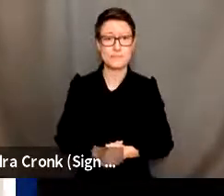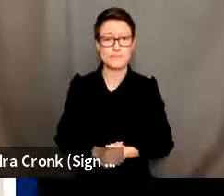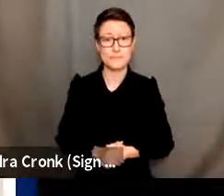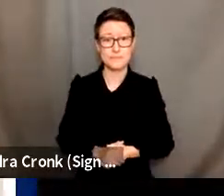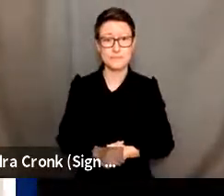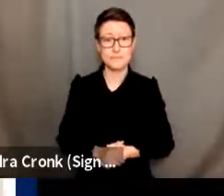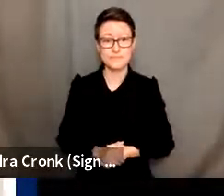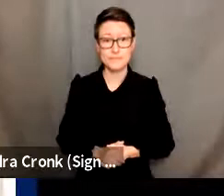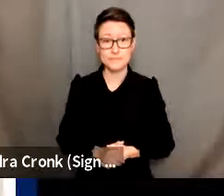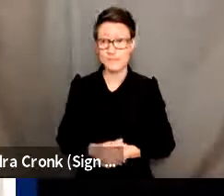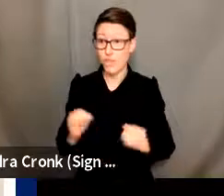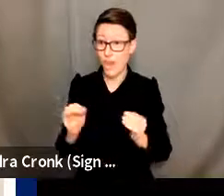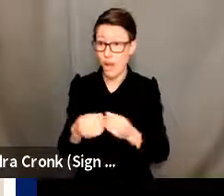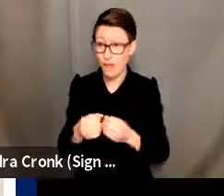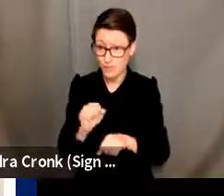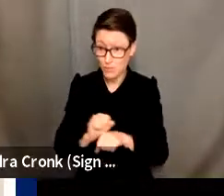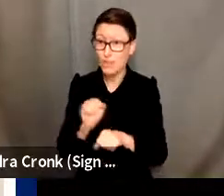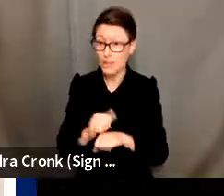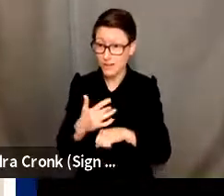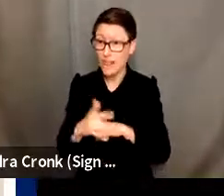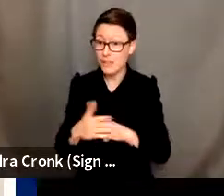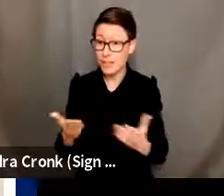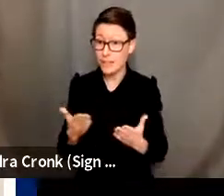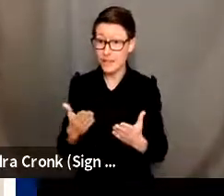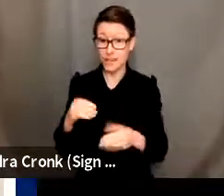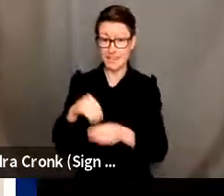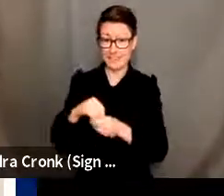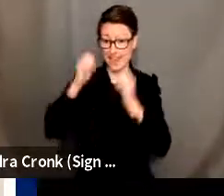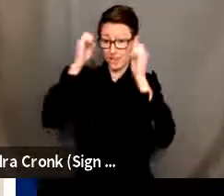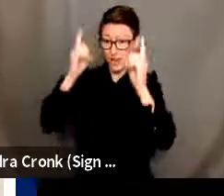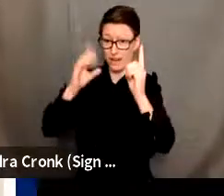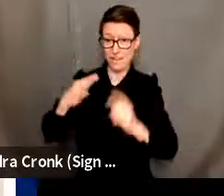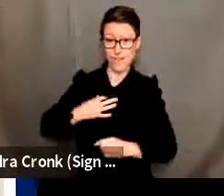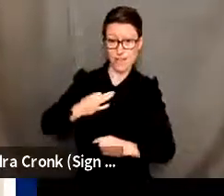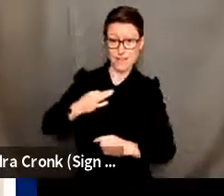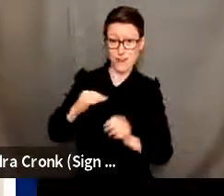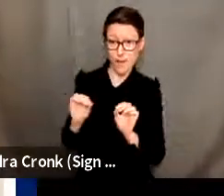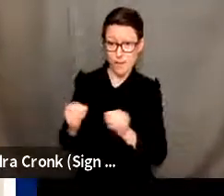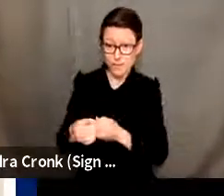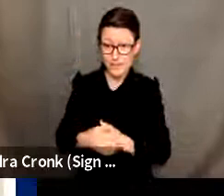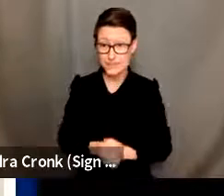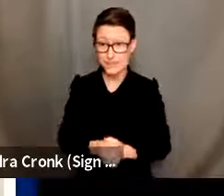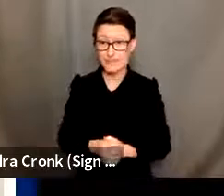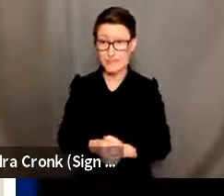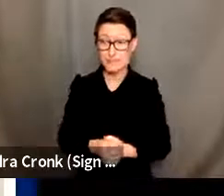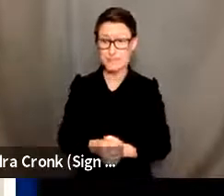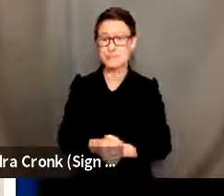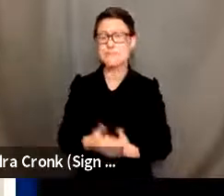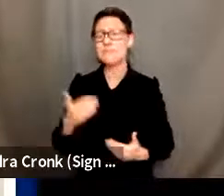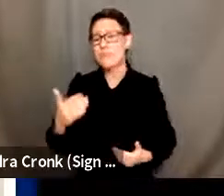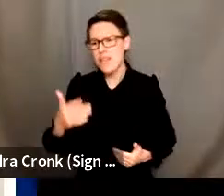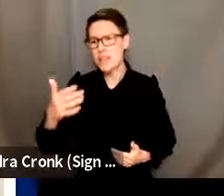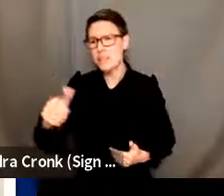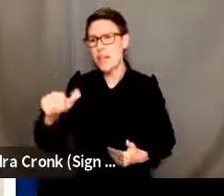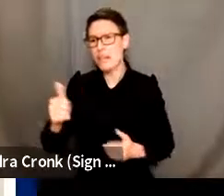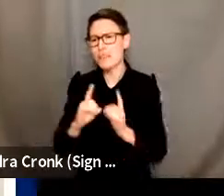We have office work available here in our education and volunteer office, and occasionally some of our other departments like human resources